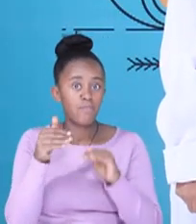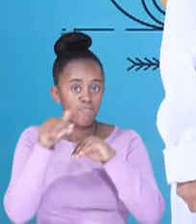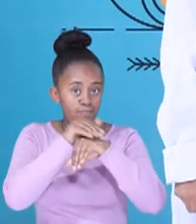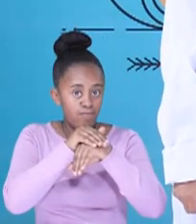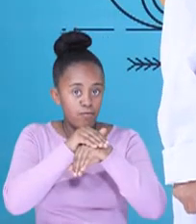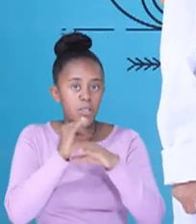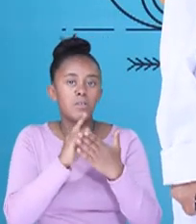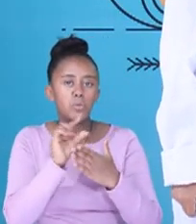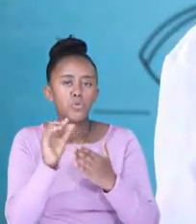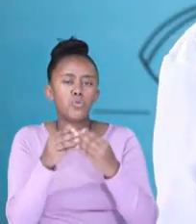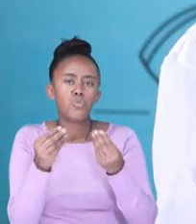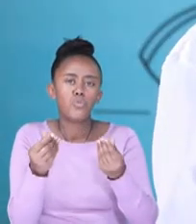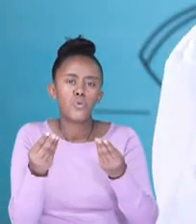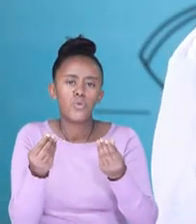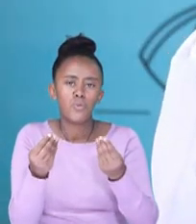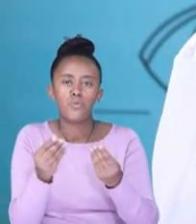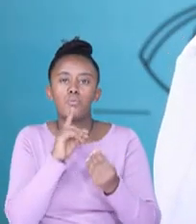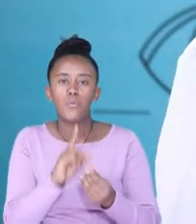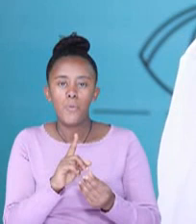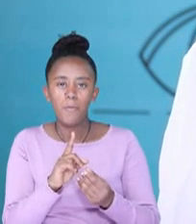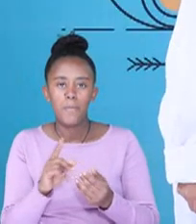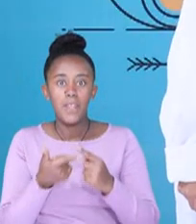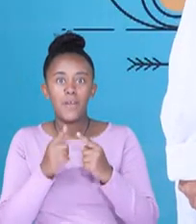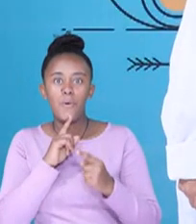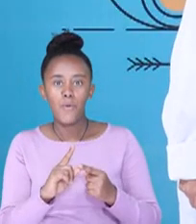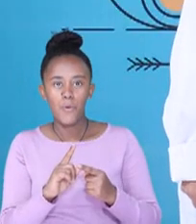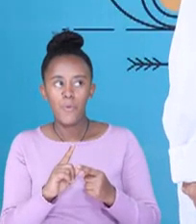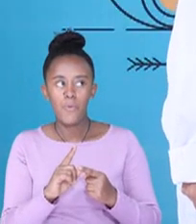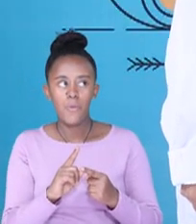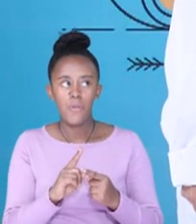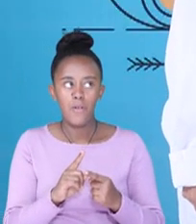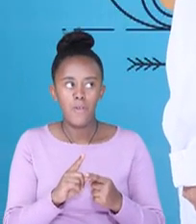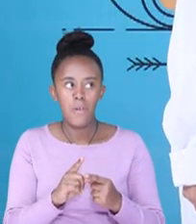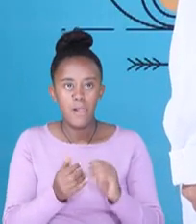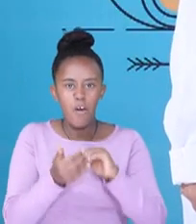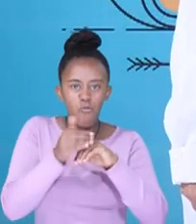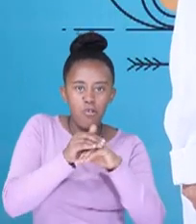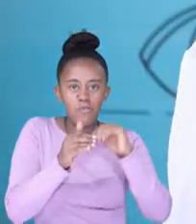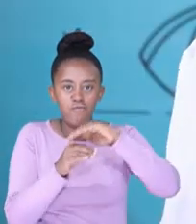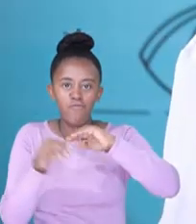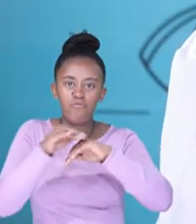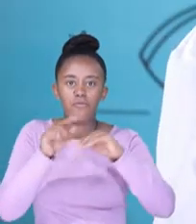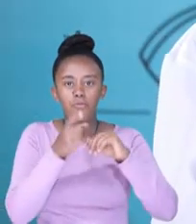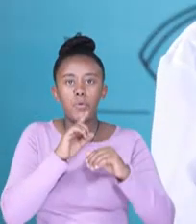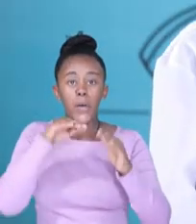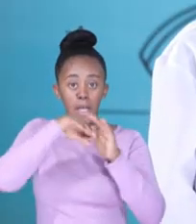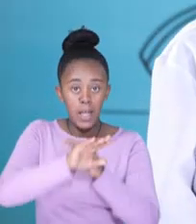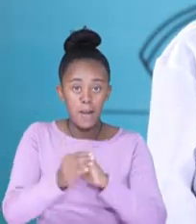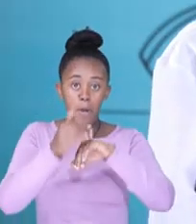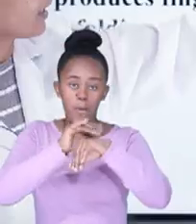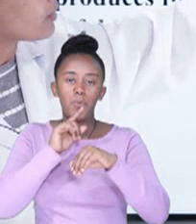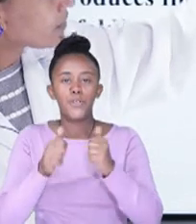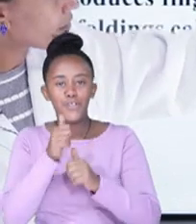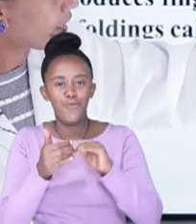outer membrane is smooth. And the second one, the one that is folded, is the inner membrane, which is